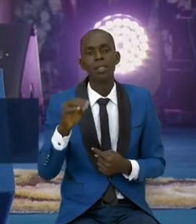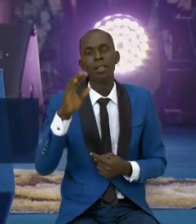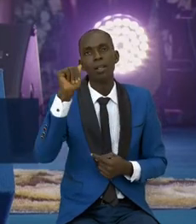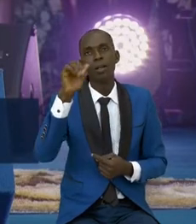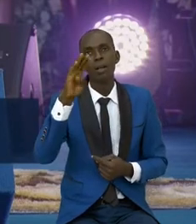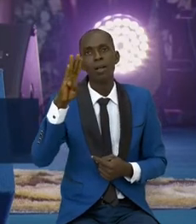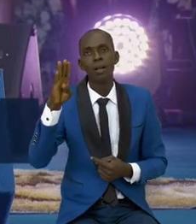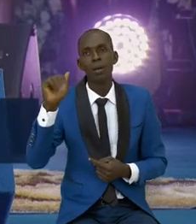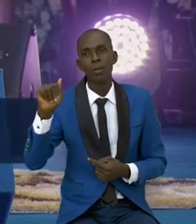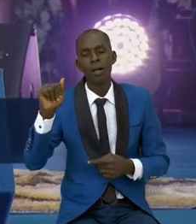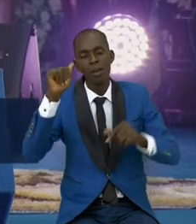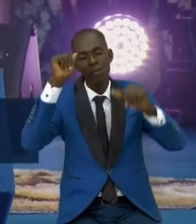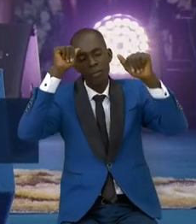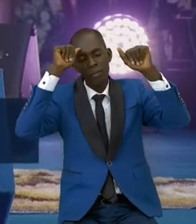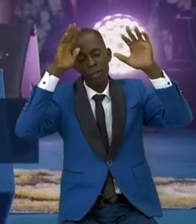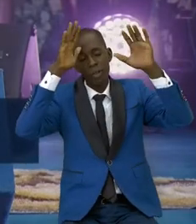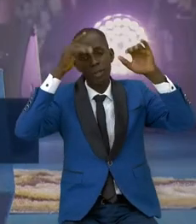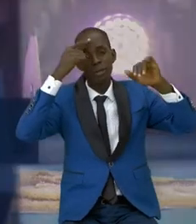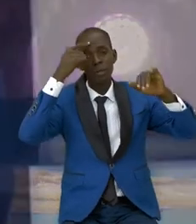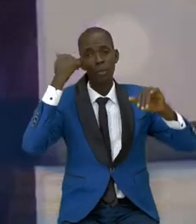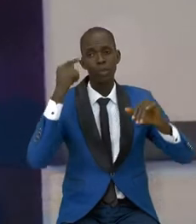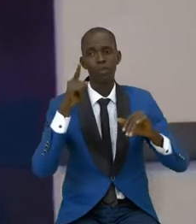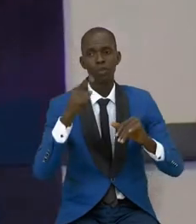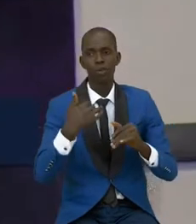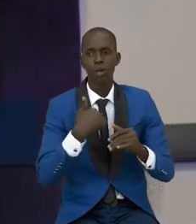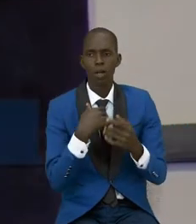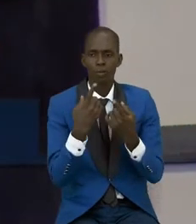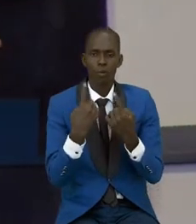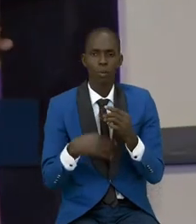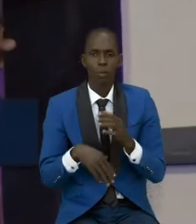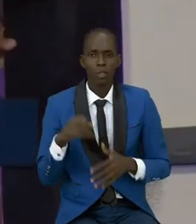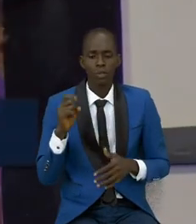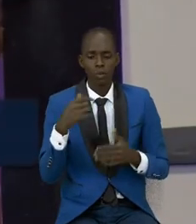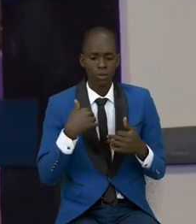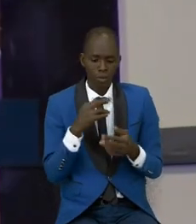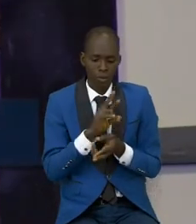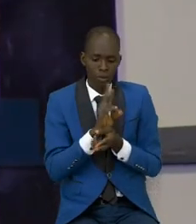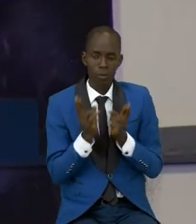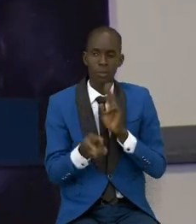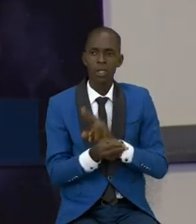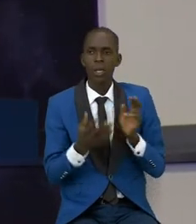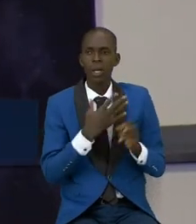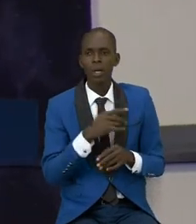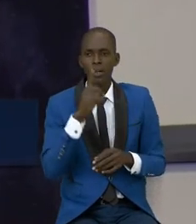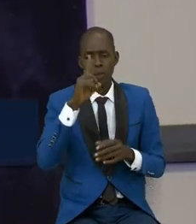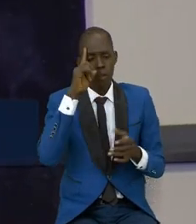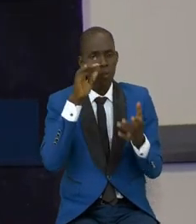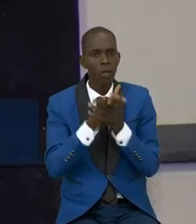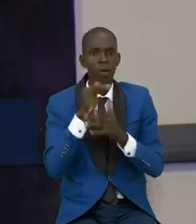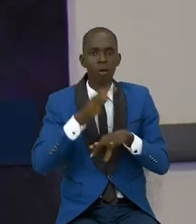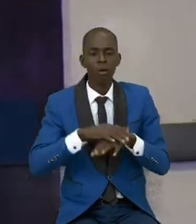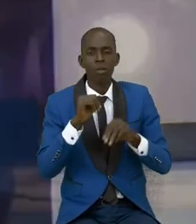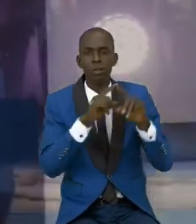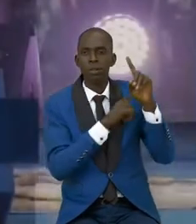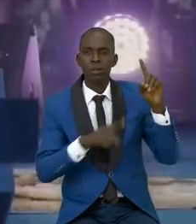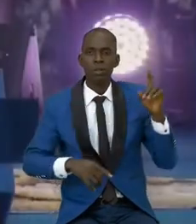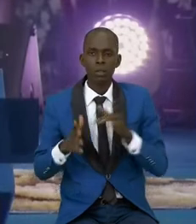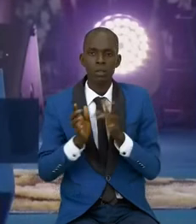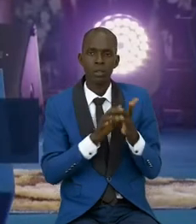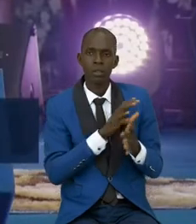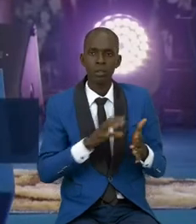Father. Because you have come out, you have repented, and you believe on the Lord Jesus Christ,